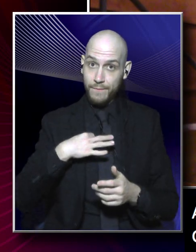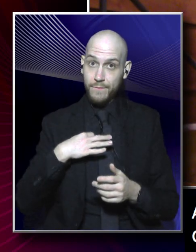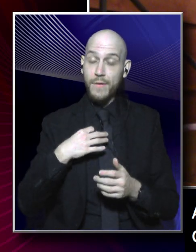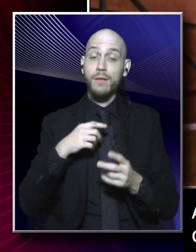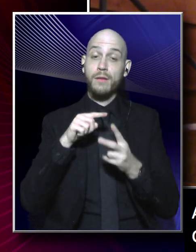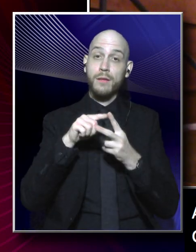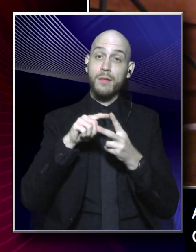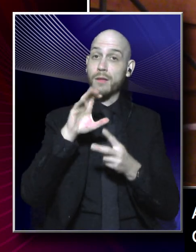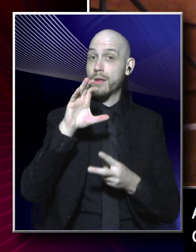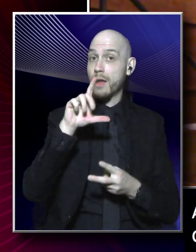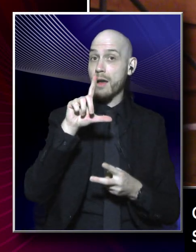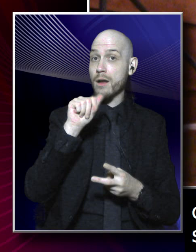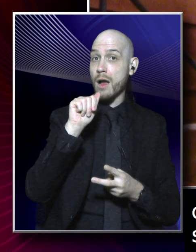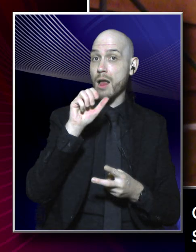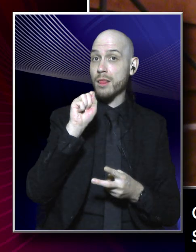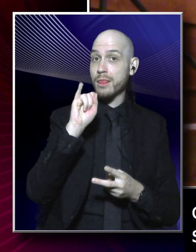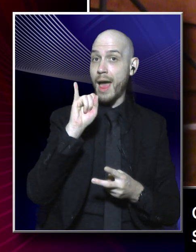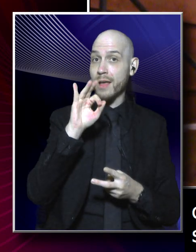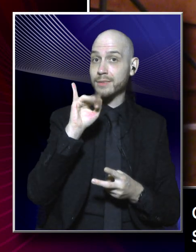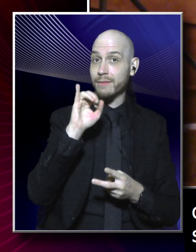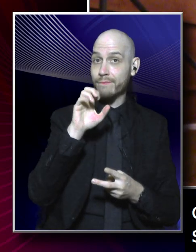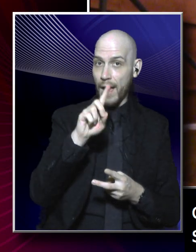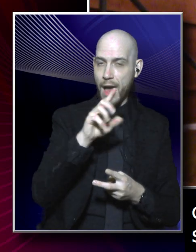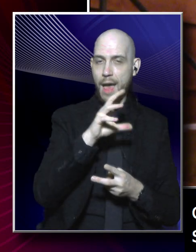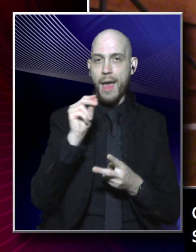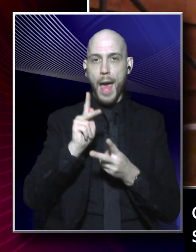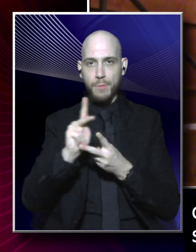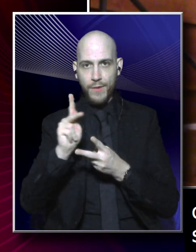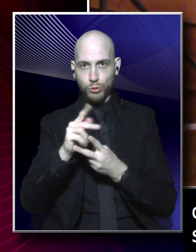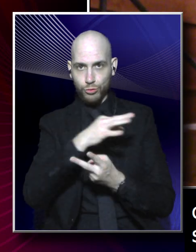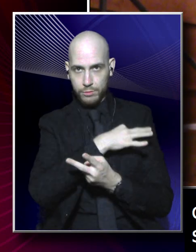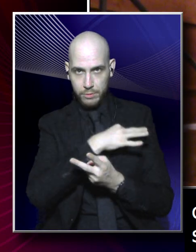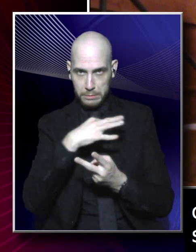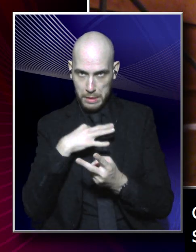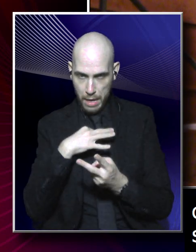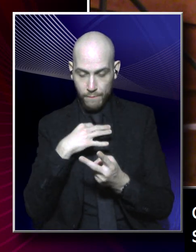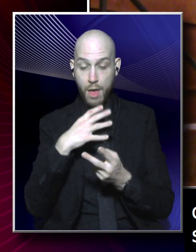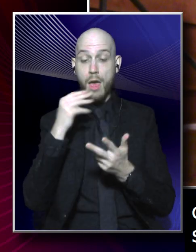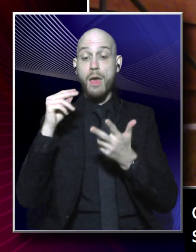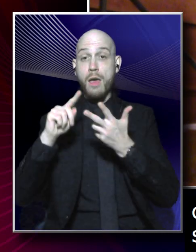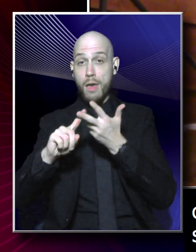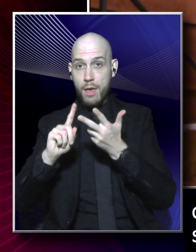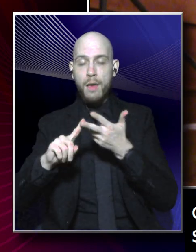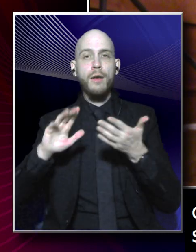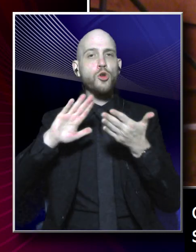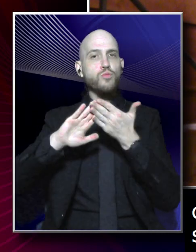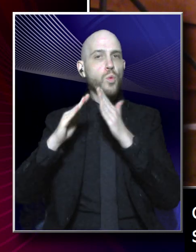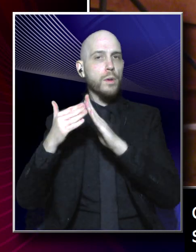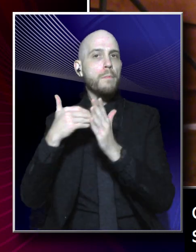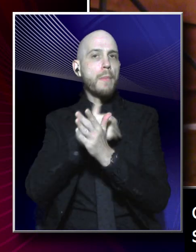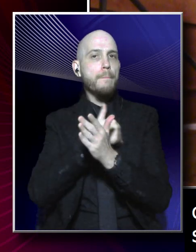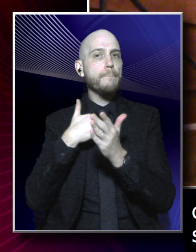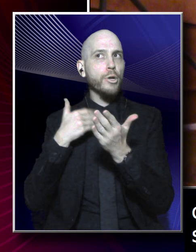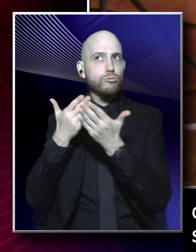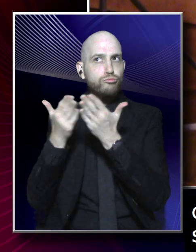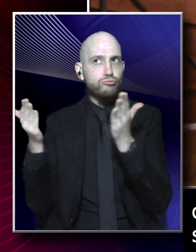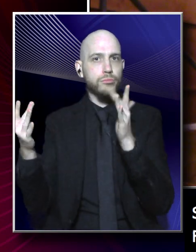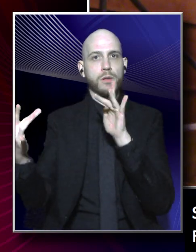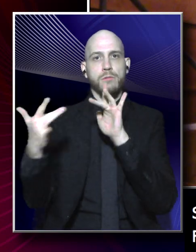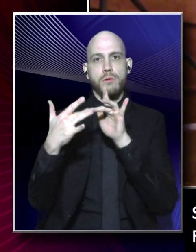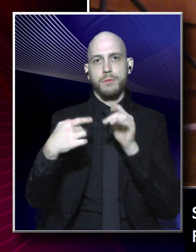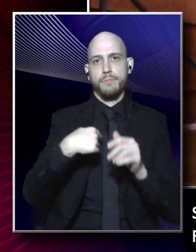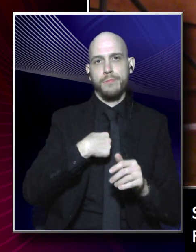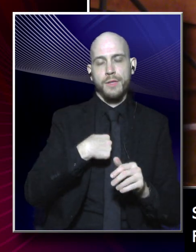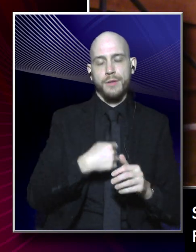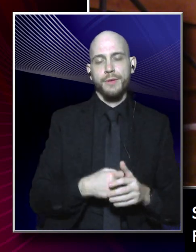staff, and from some outside community members. And for the most part, what